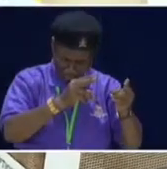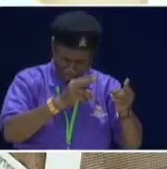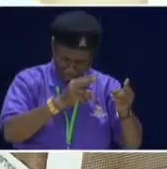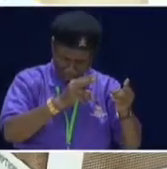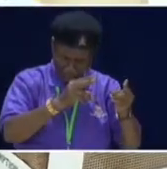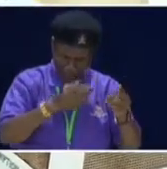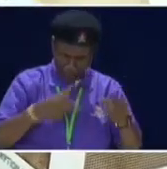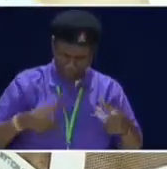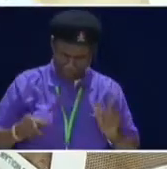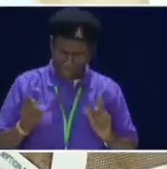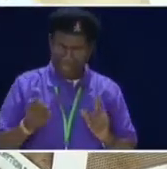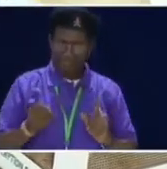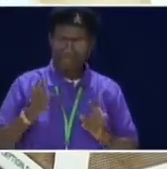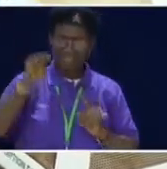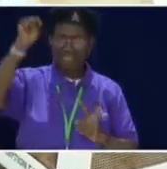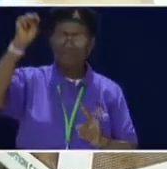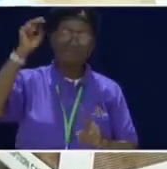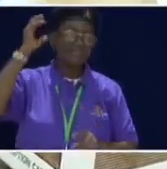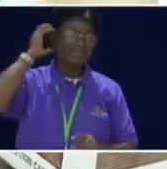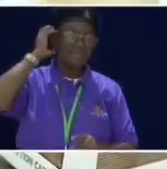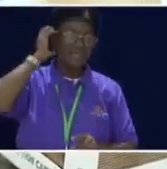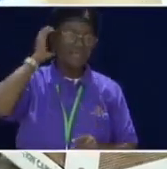Let him hear your voice.